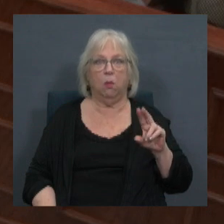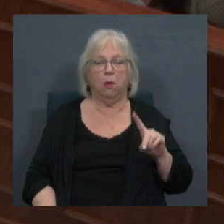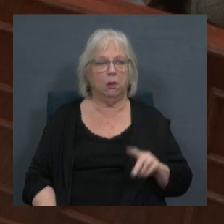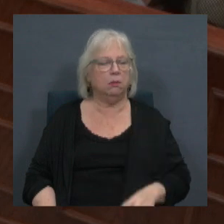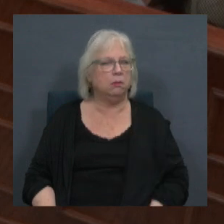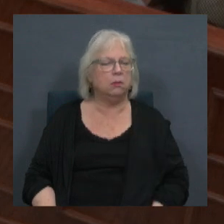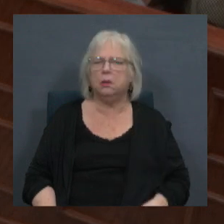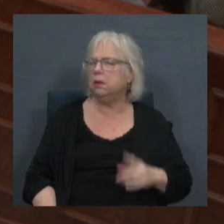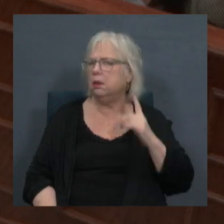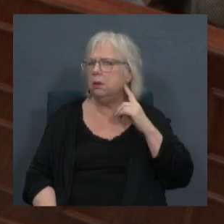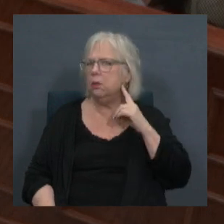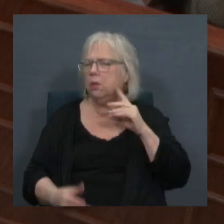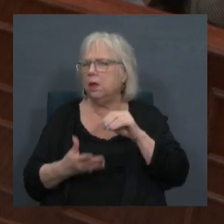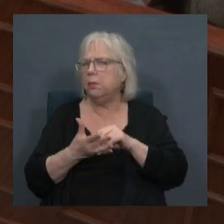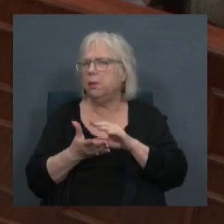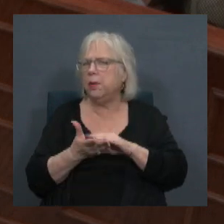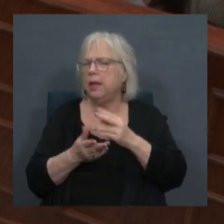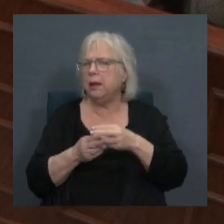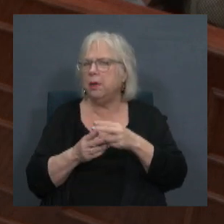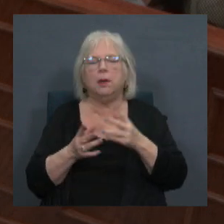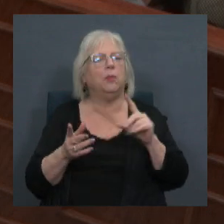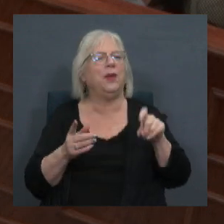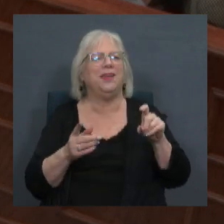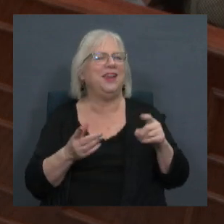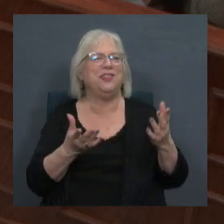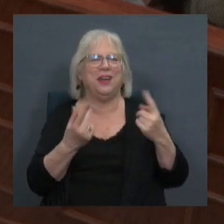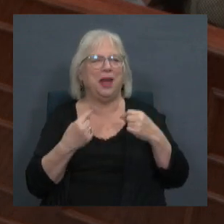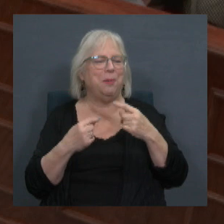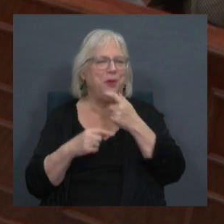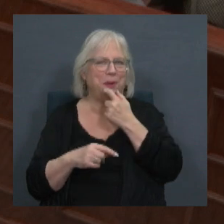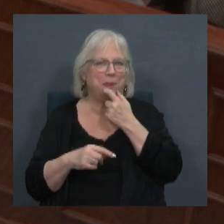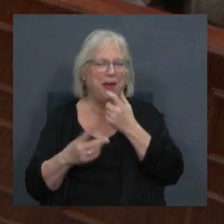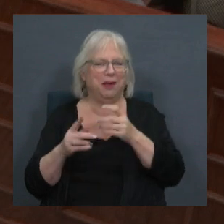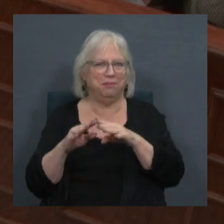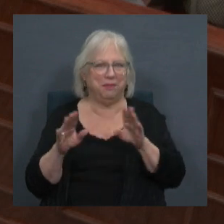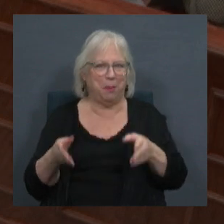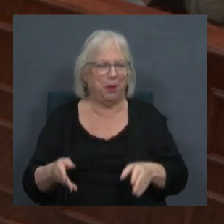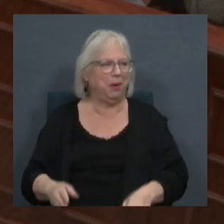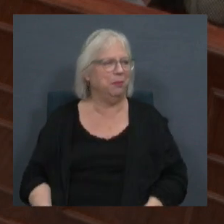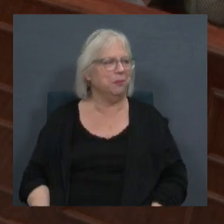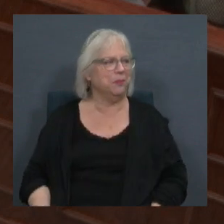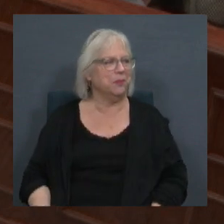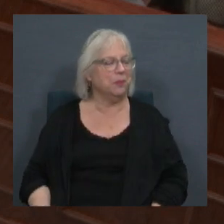Well, when I put my name on there. Ms. Valerie, we need you to come to the podium, please.